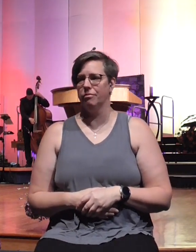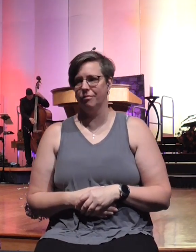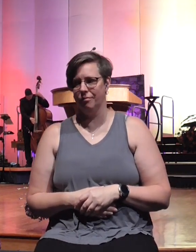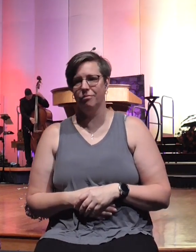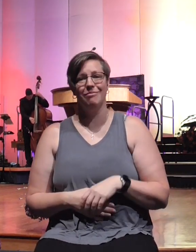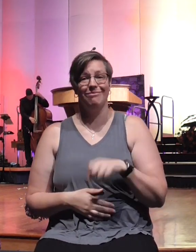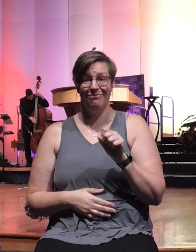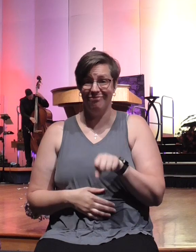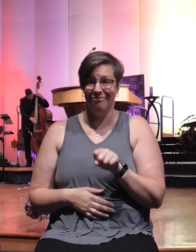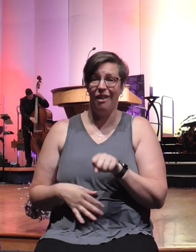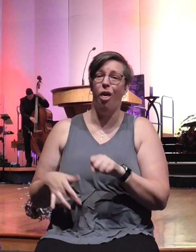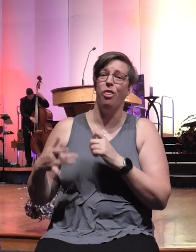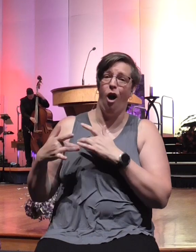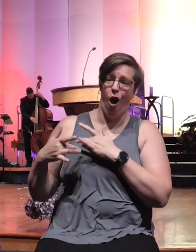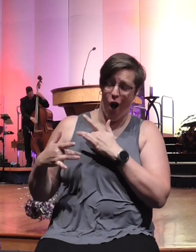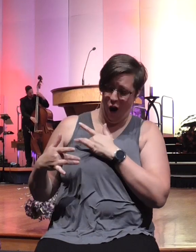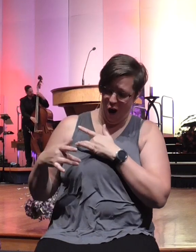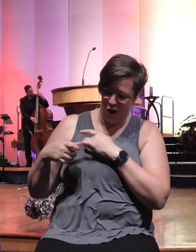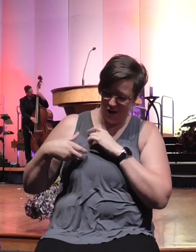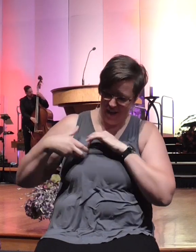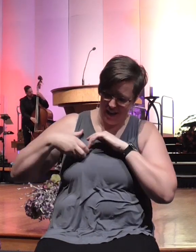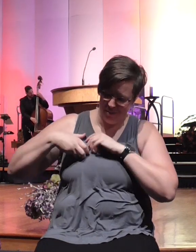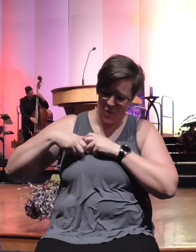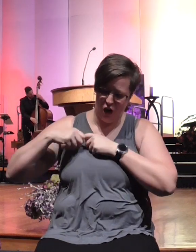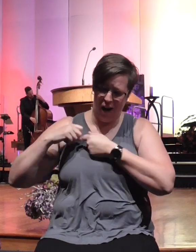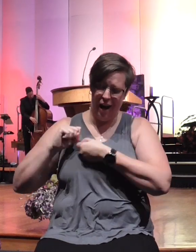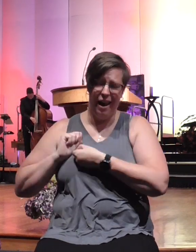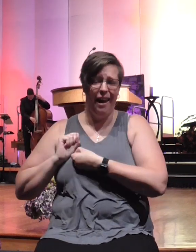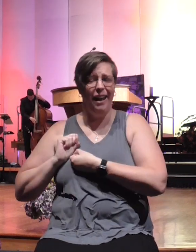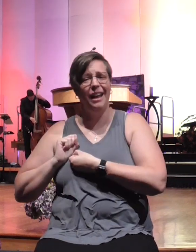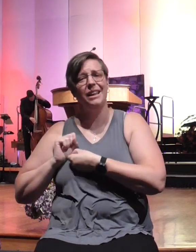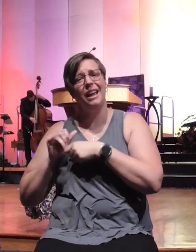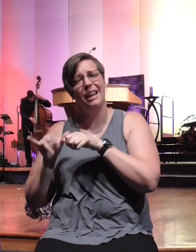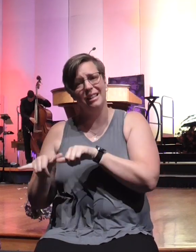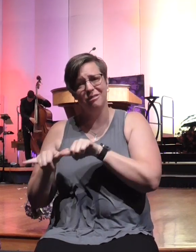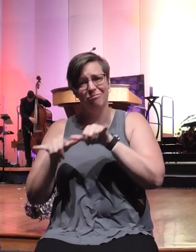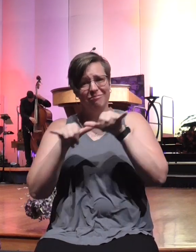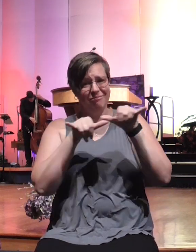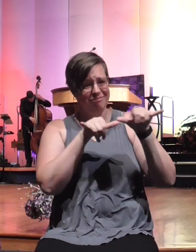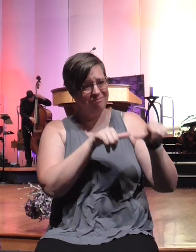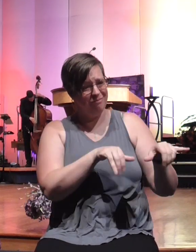Yes, the heart that breaks is just